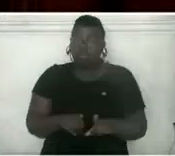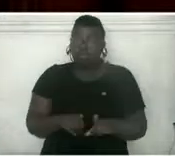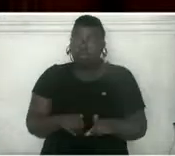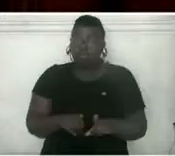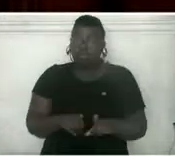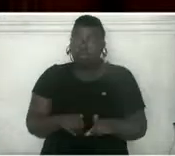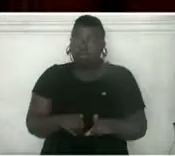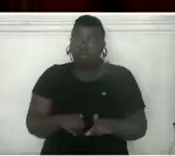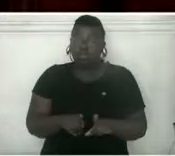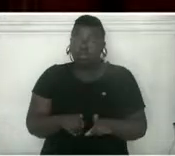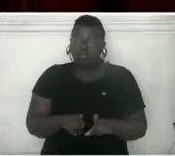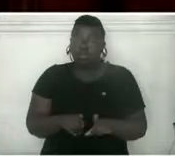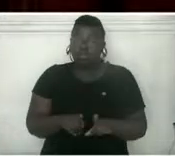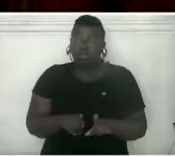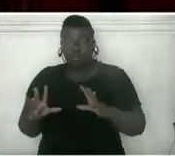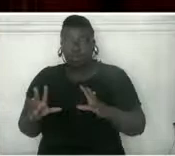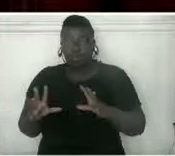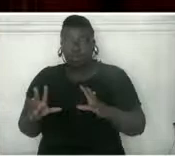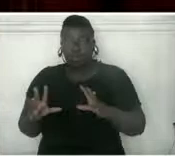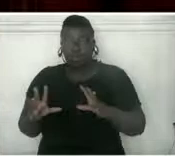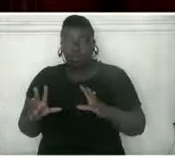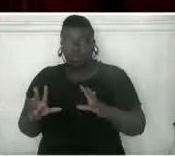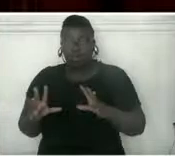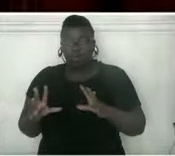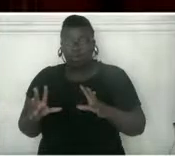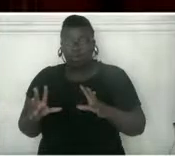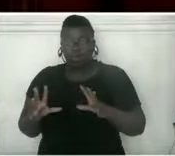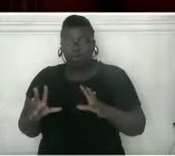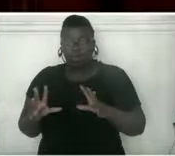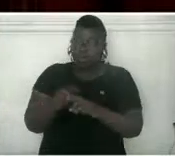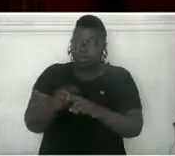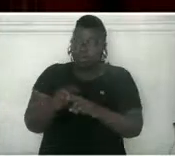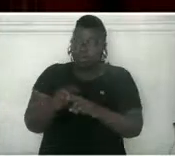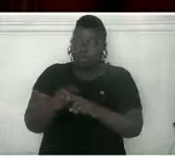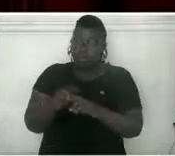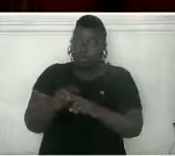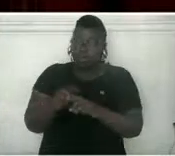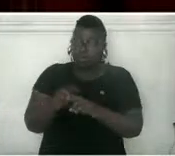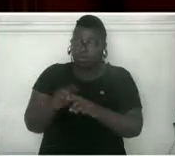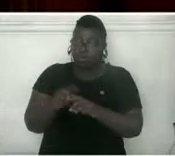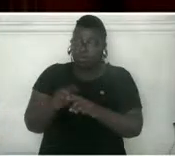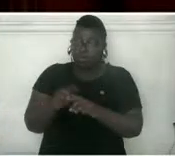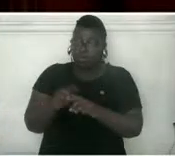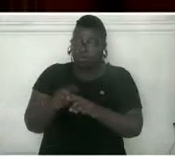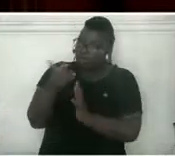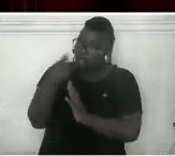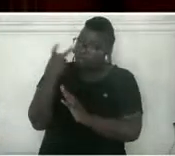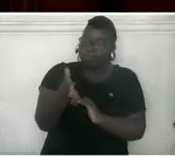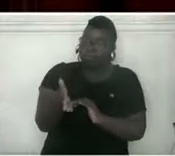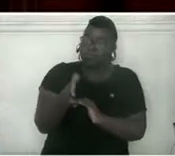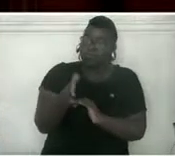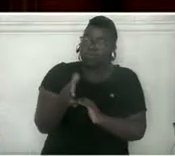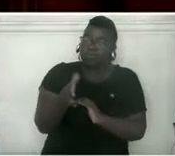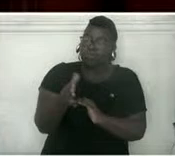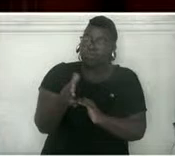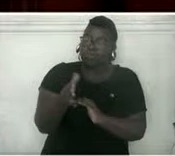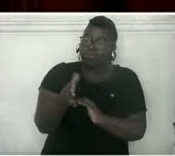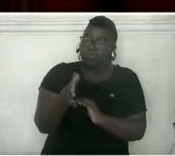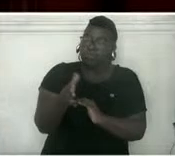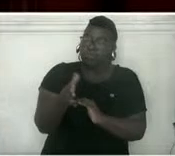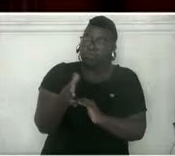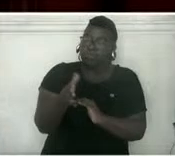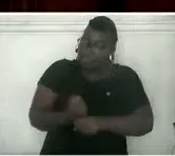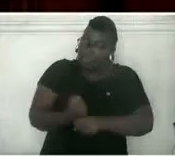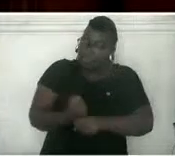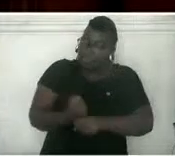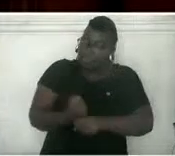import substitution asifuneke abantu bakwaZulu Natal abazosakhela lokho or thrive for